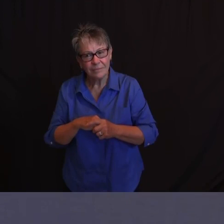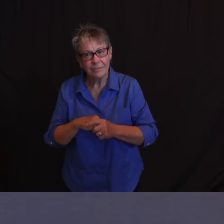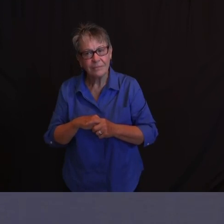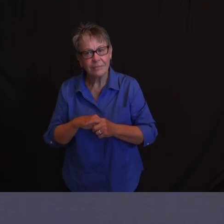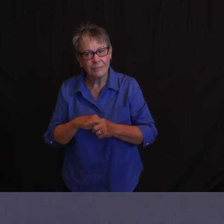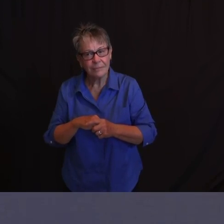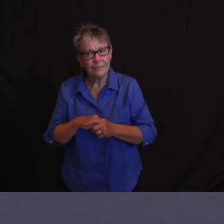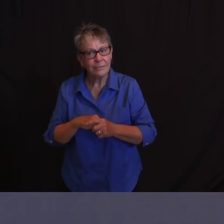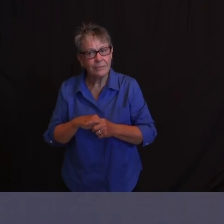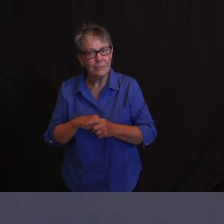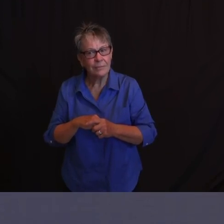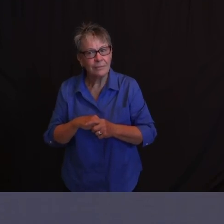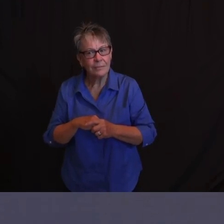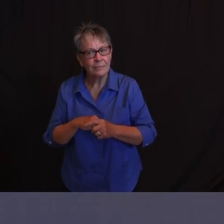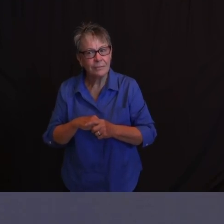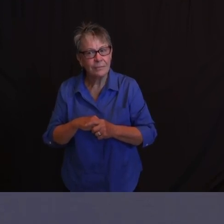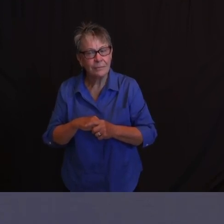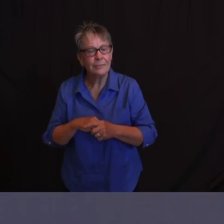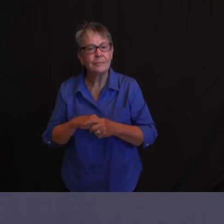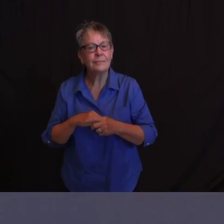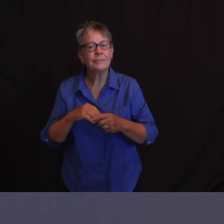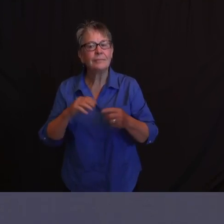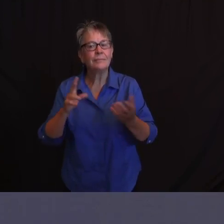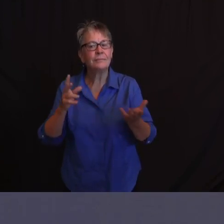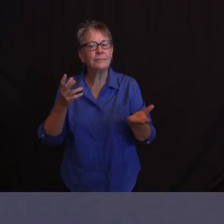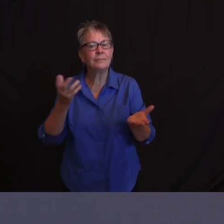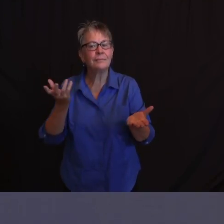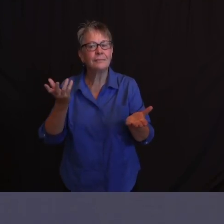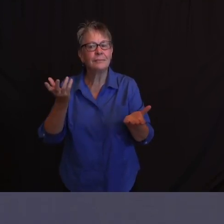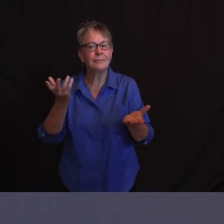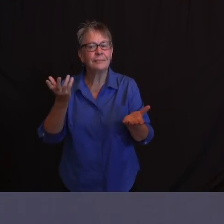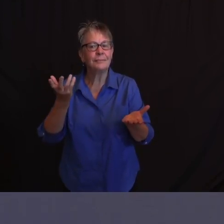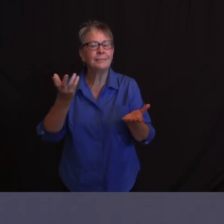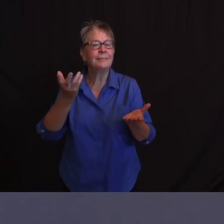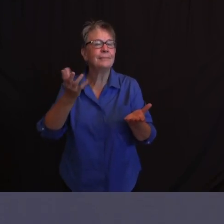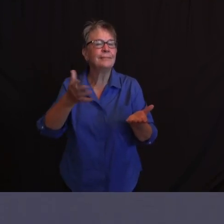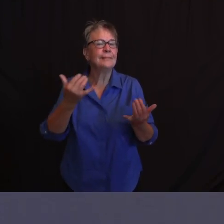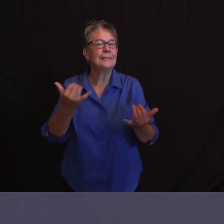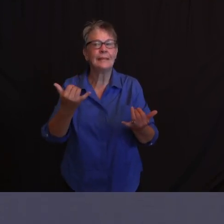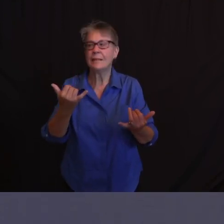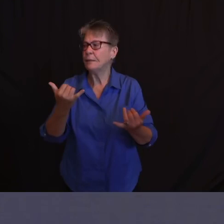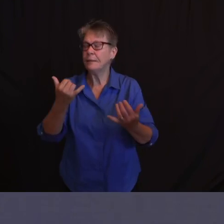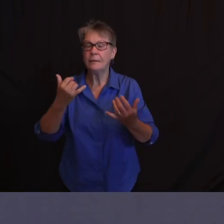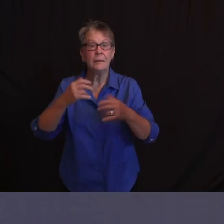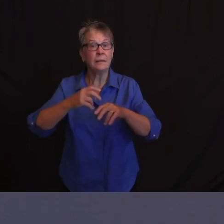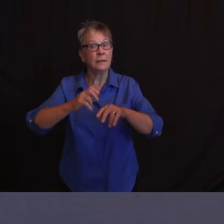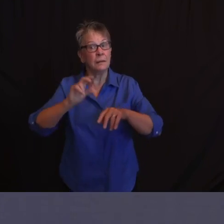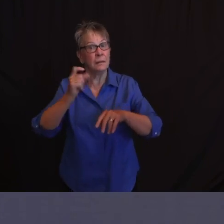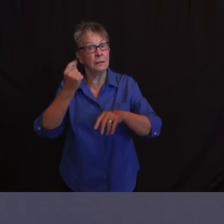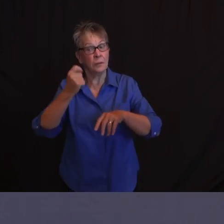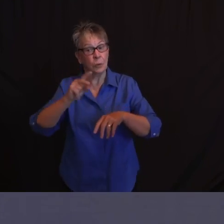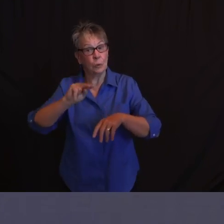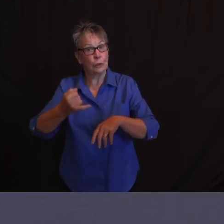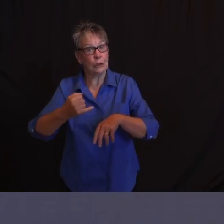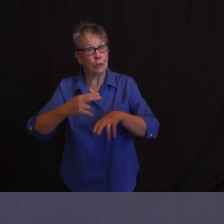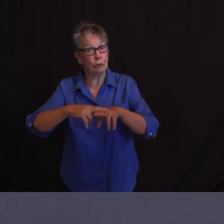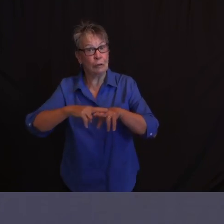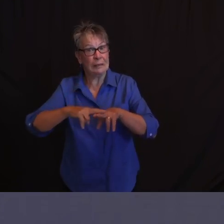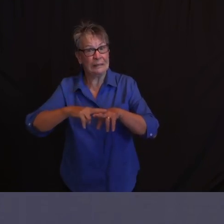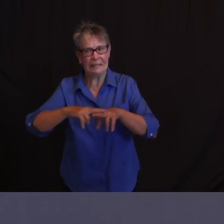is still down like 80-something%. So by raising the capacities today, I don't want folks to think that we